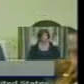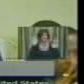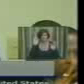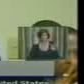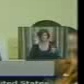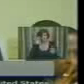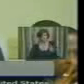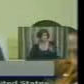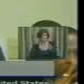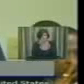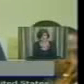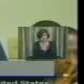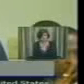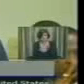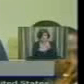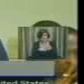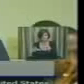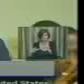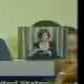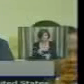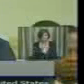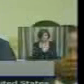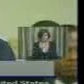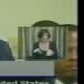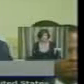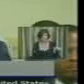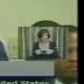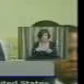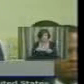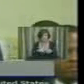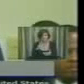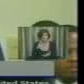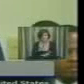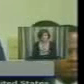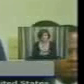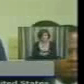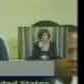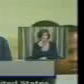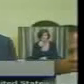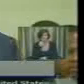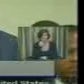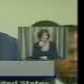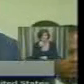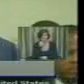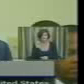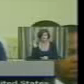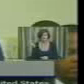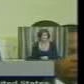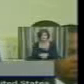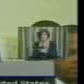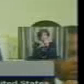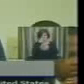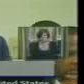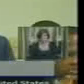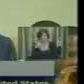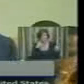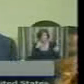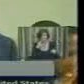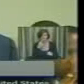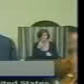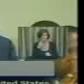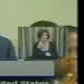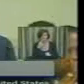take any and all reasonable actions to alleviate the suffering of our people. The governor said, we come together here tonight at